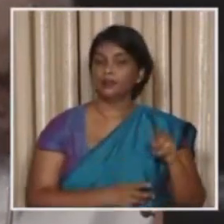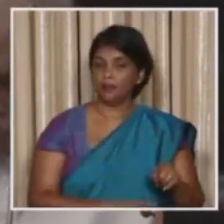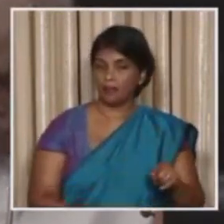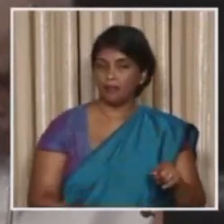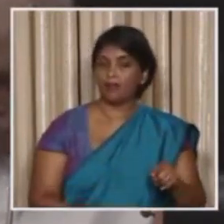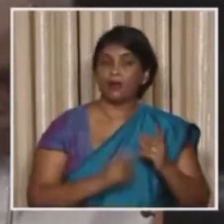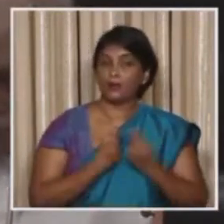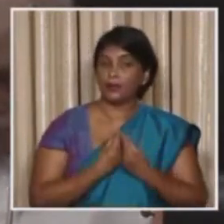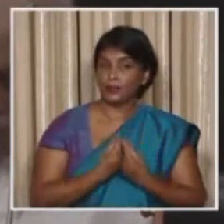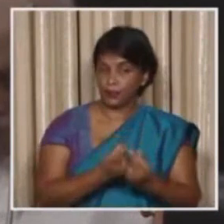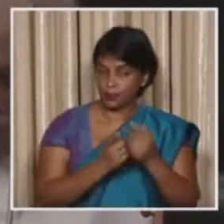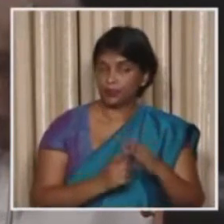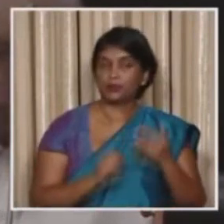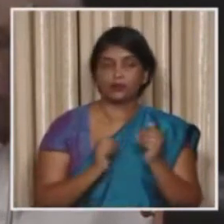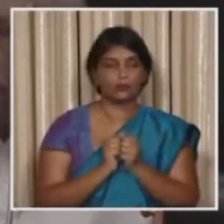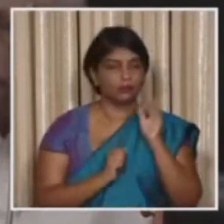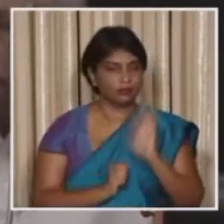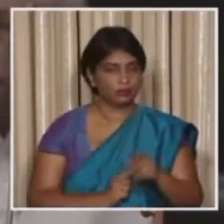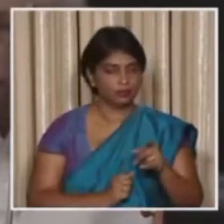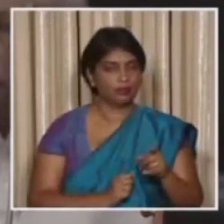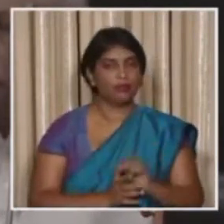Land Commission and the National